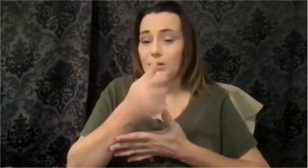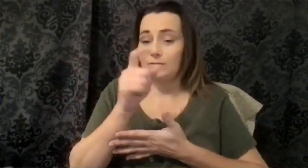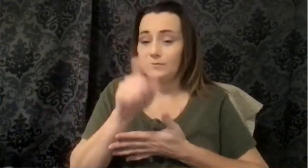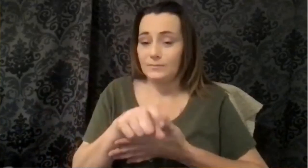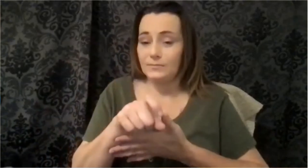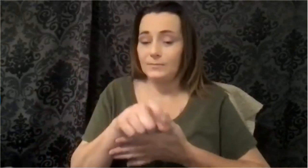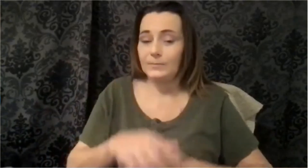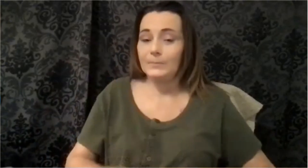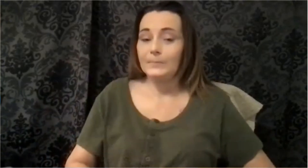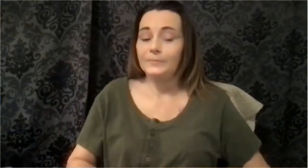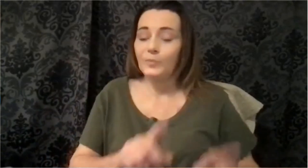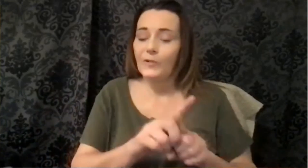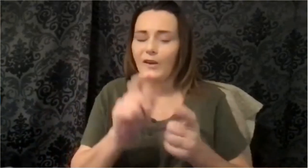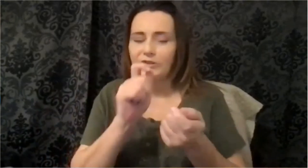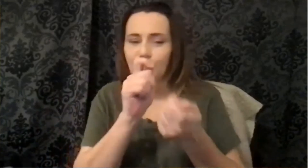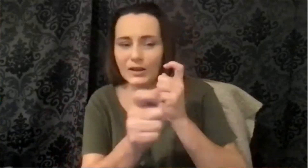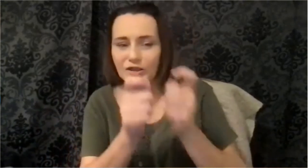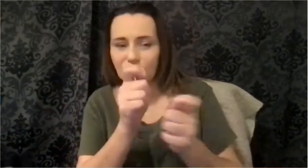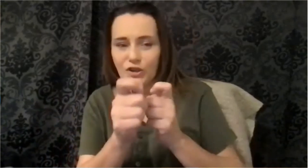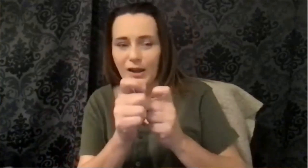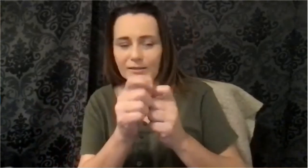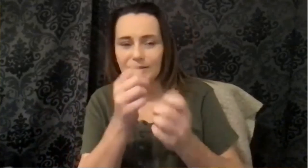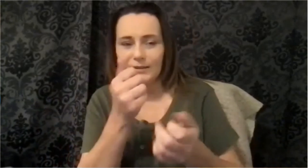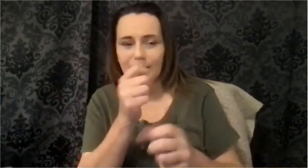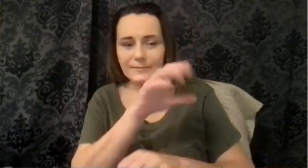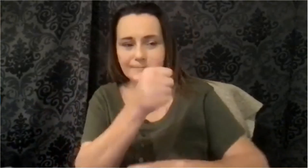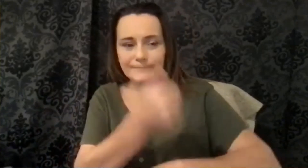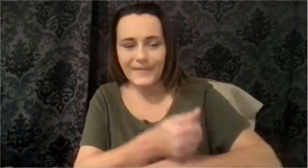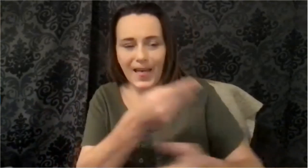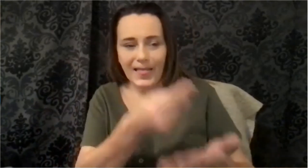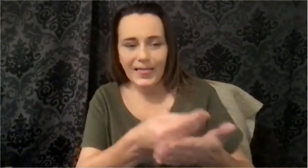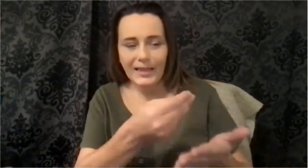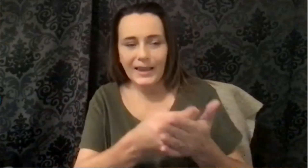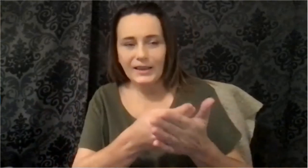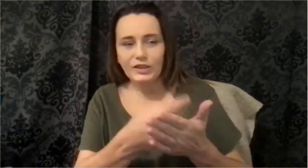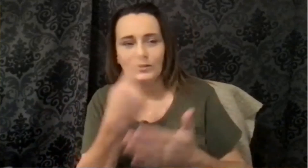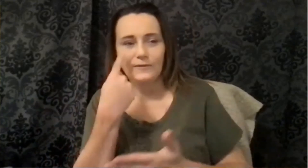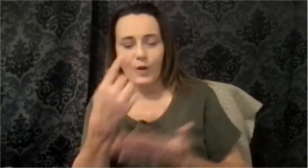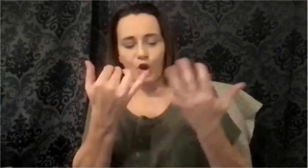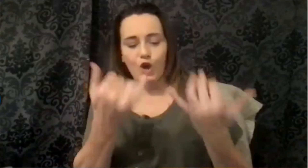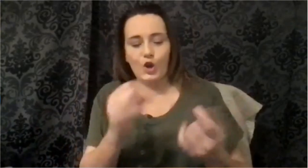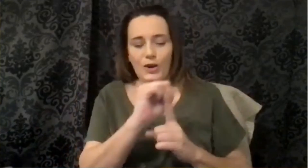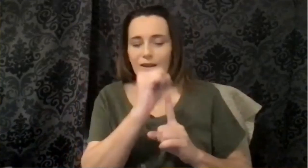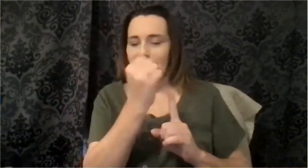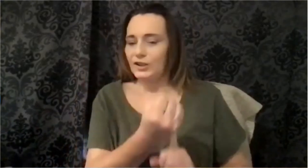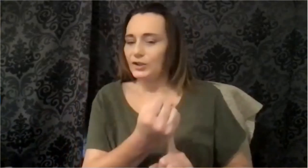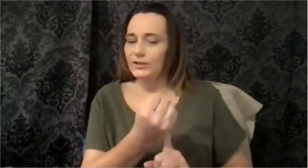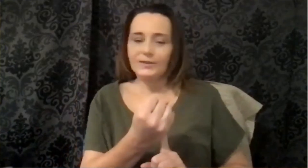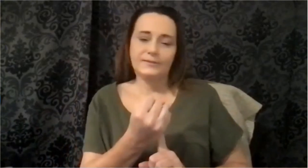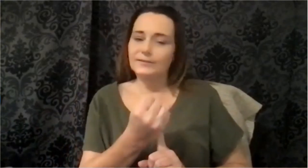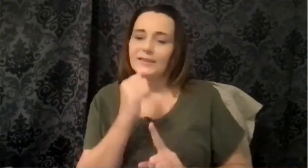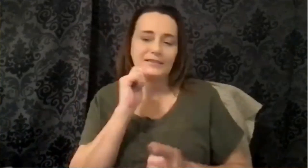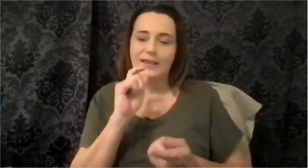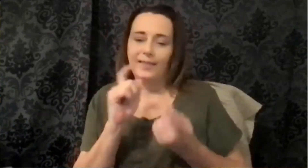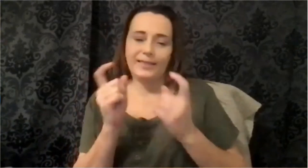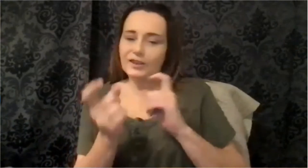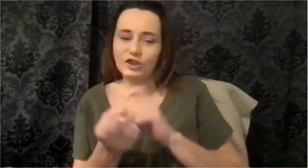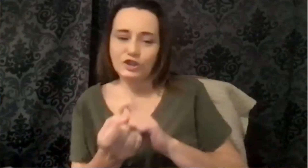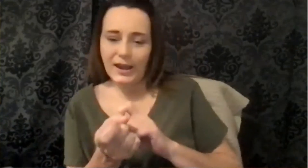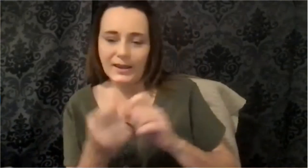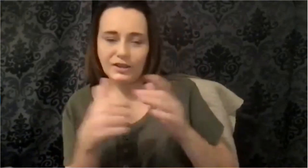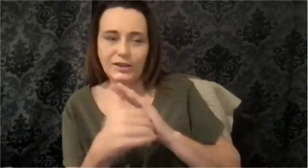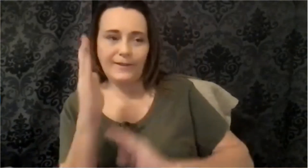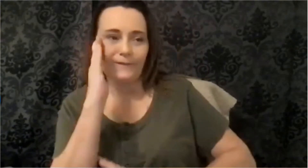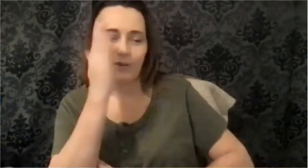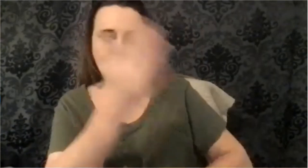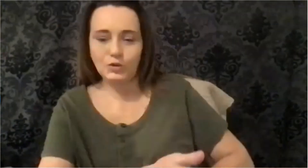We've also adjusted allocations to reflect current conditions, but this isn't a change in our mission or a projection for the future after